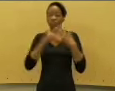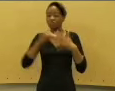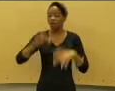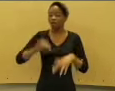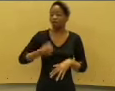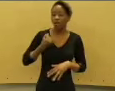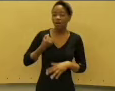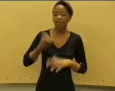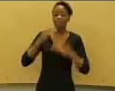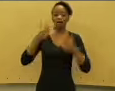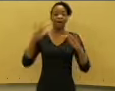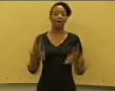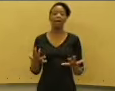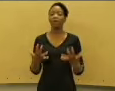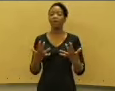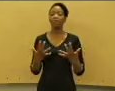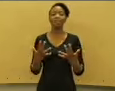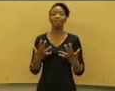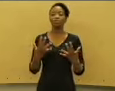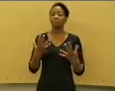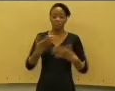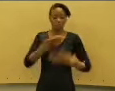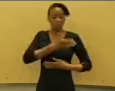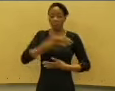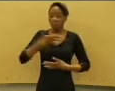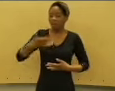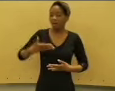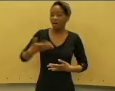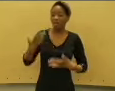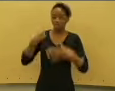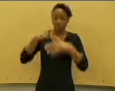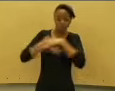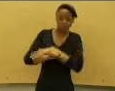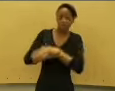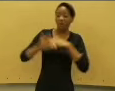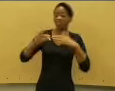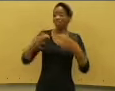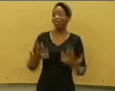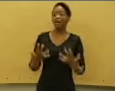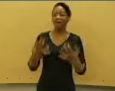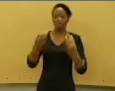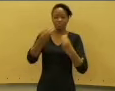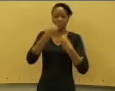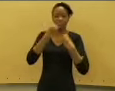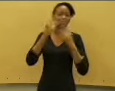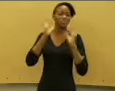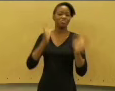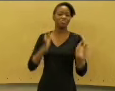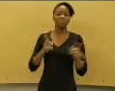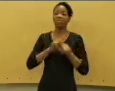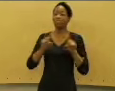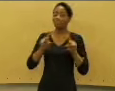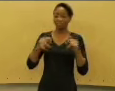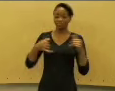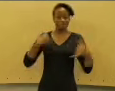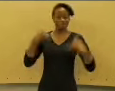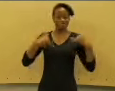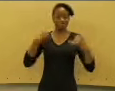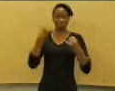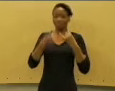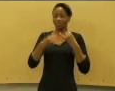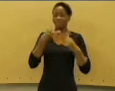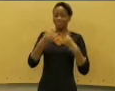nobody's telling you about how to be a person who understands pleasure, you know. So we are taught how